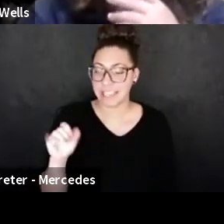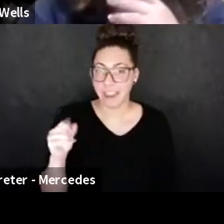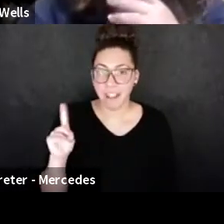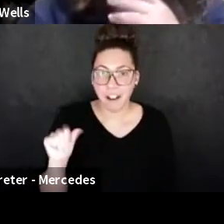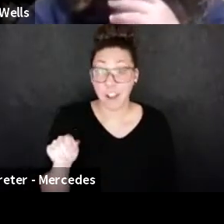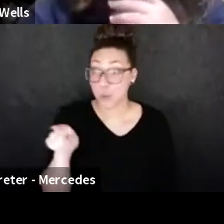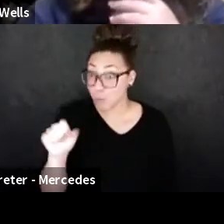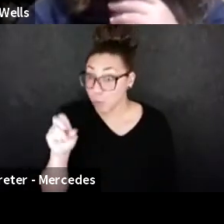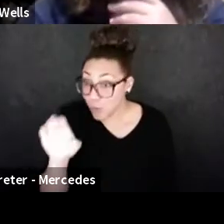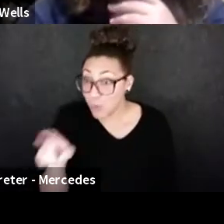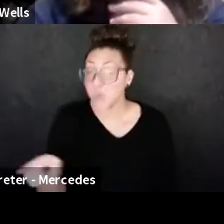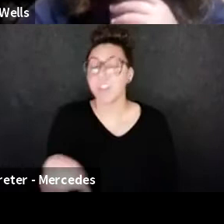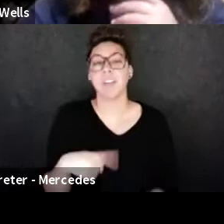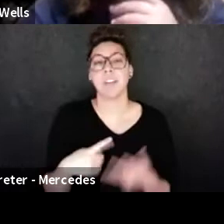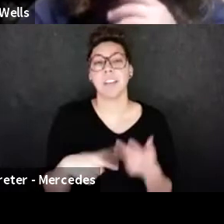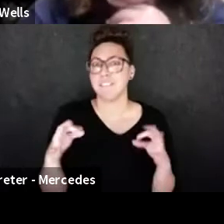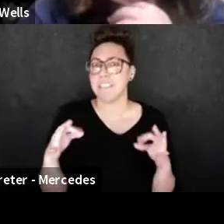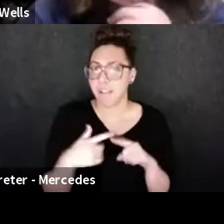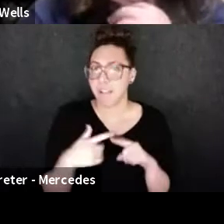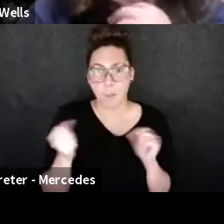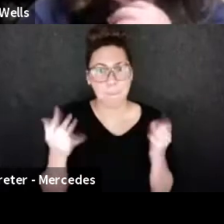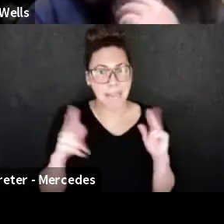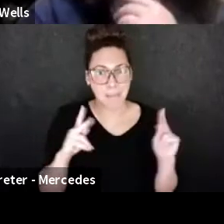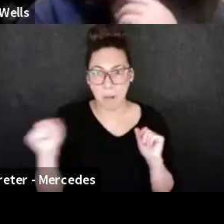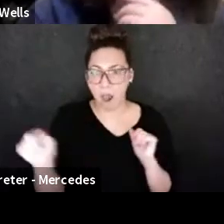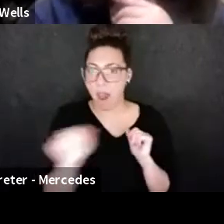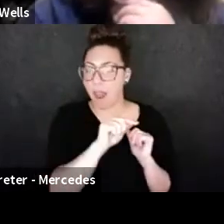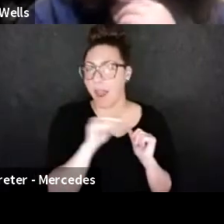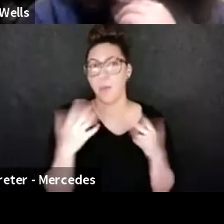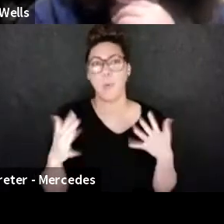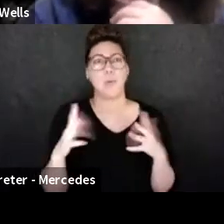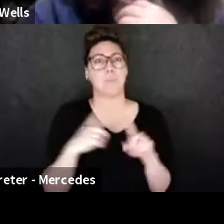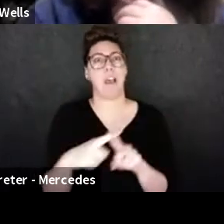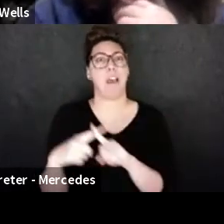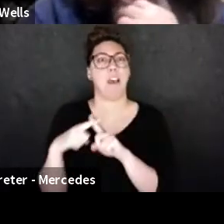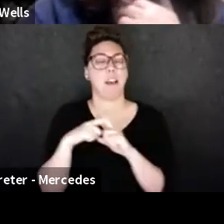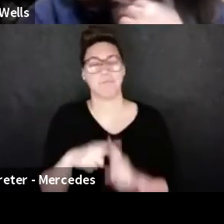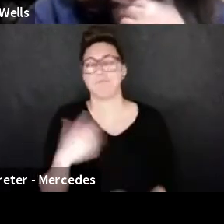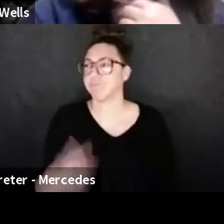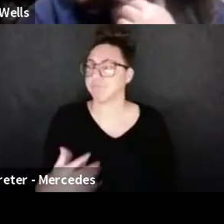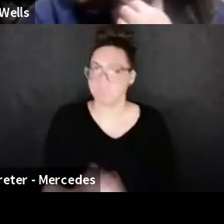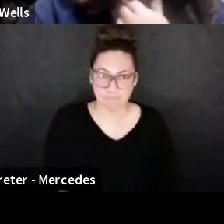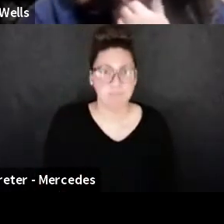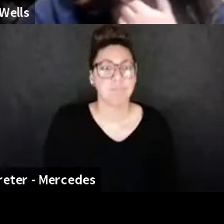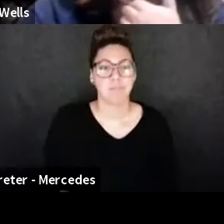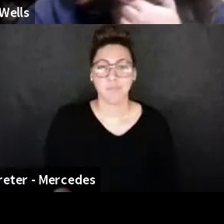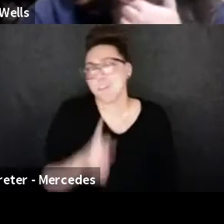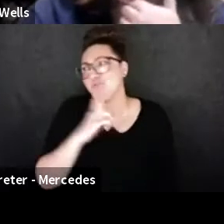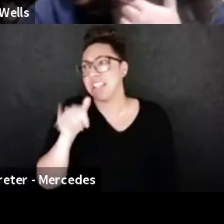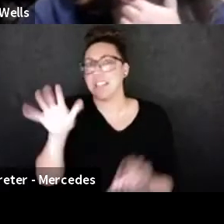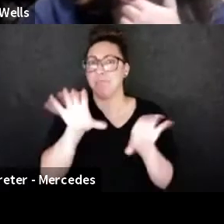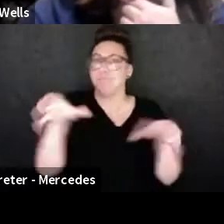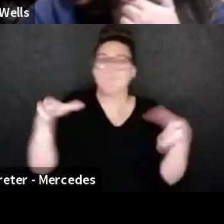well, Sue, the feedback from numerous people. It really has been a collective effort